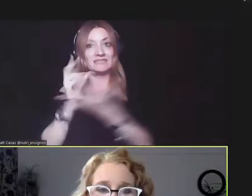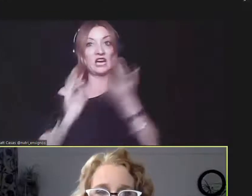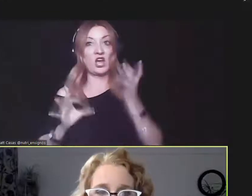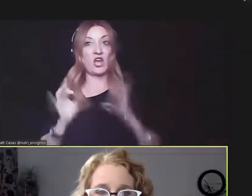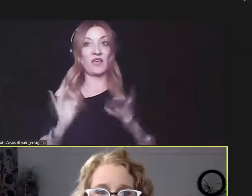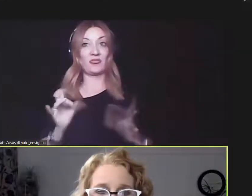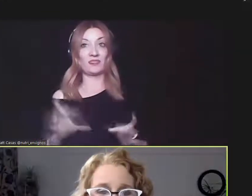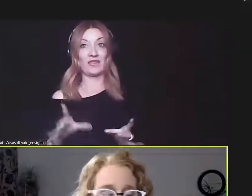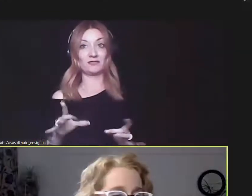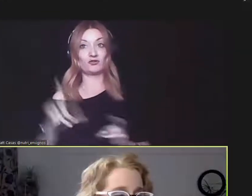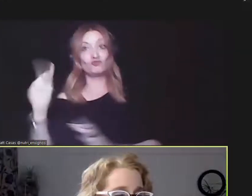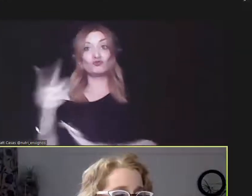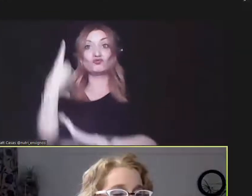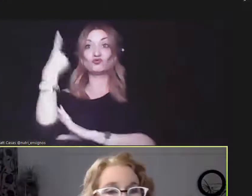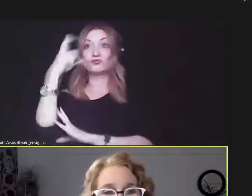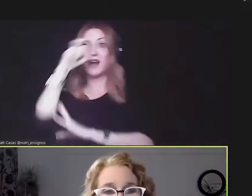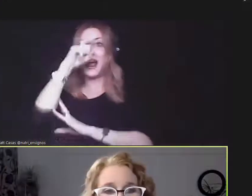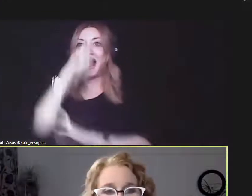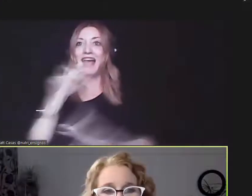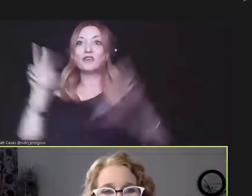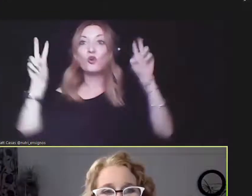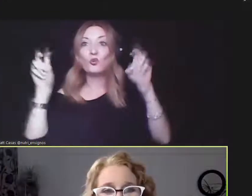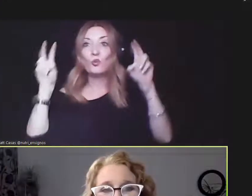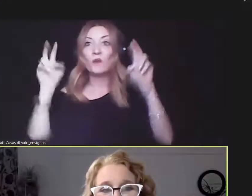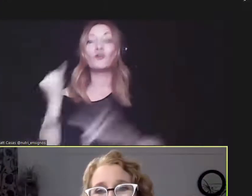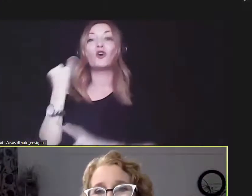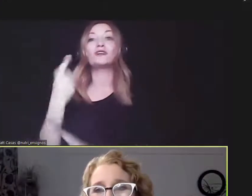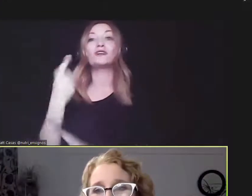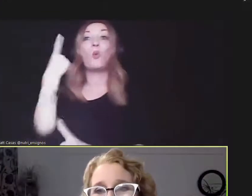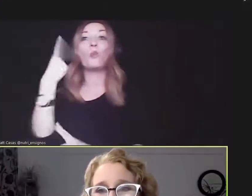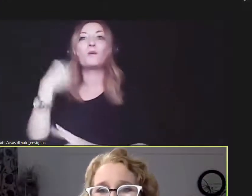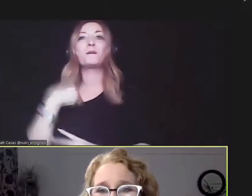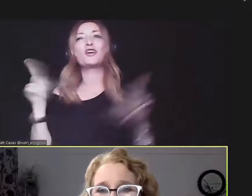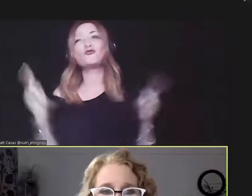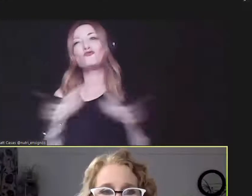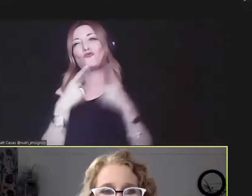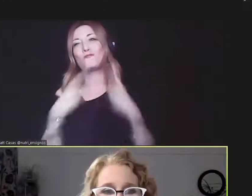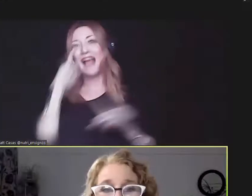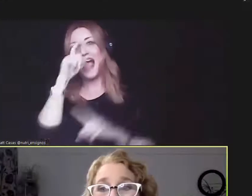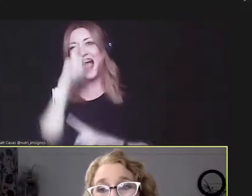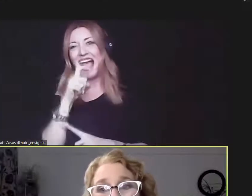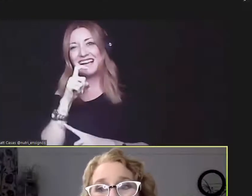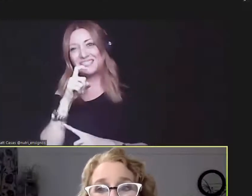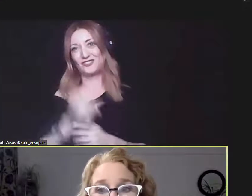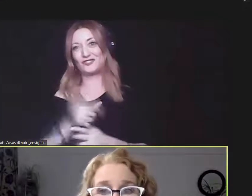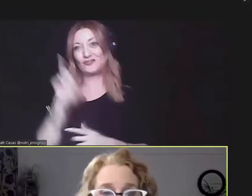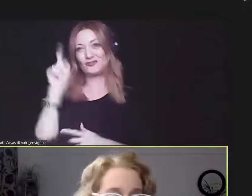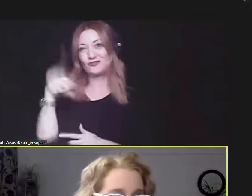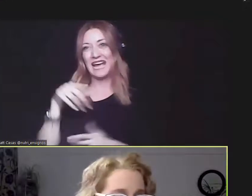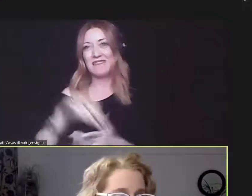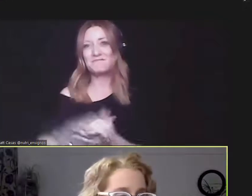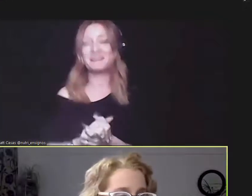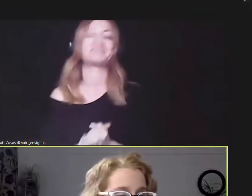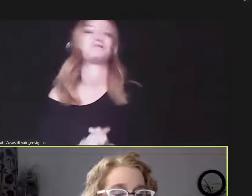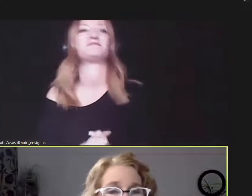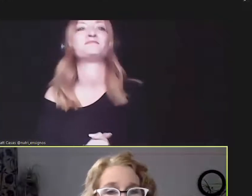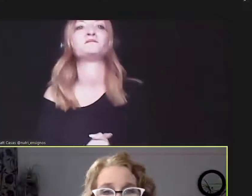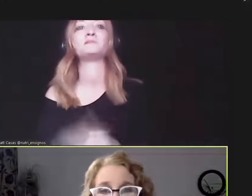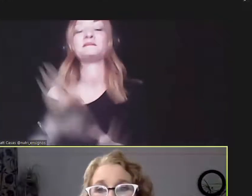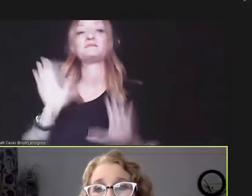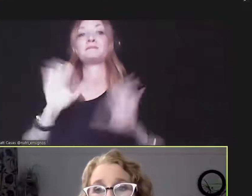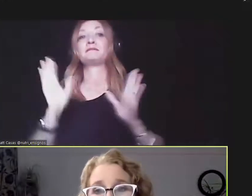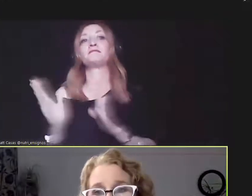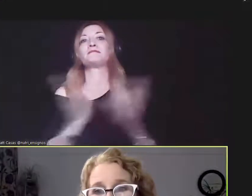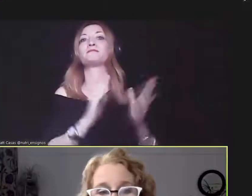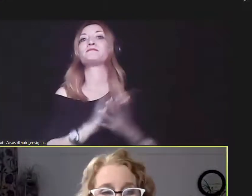in April. And this is what I do. So number 1 detox tip is water and to